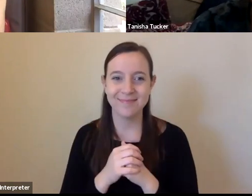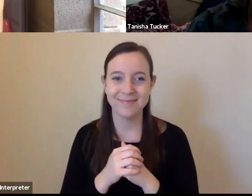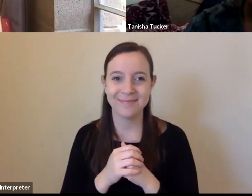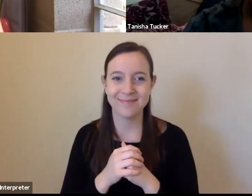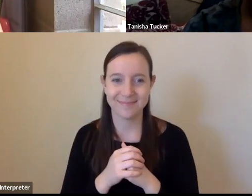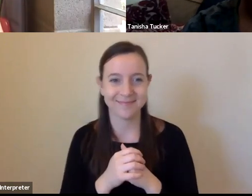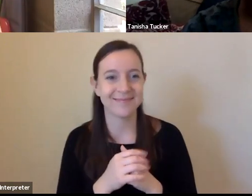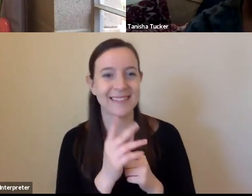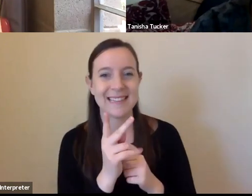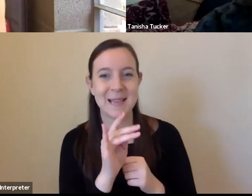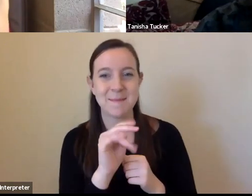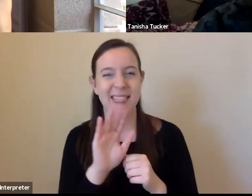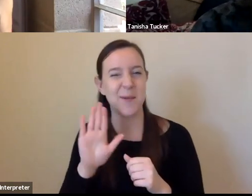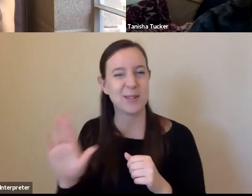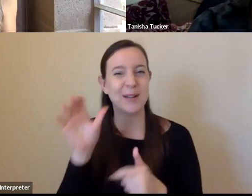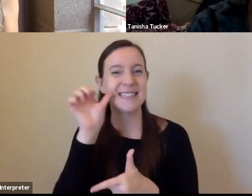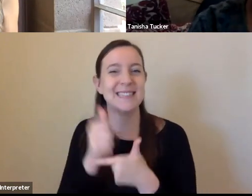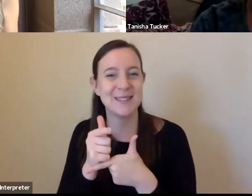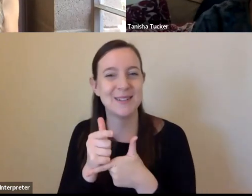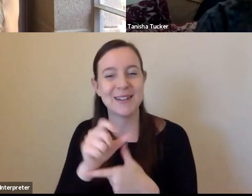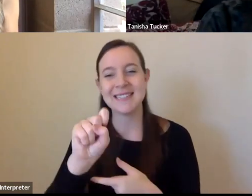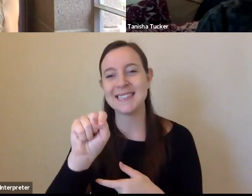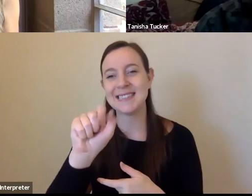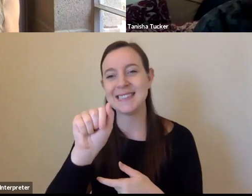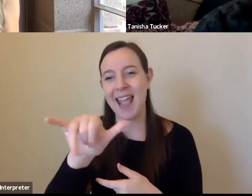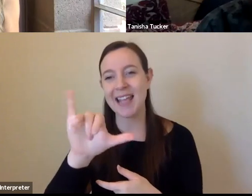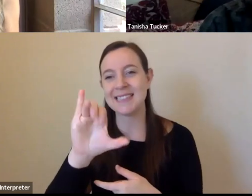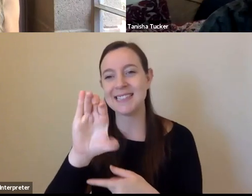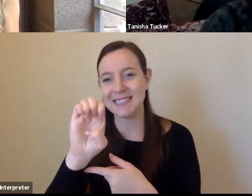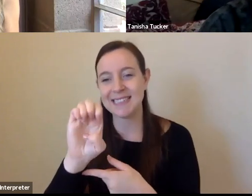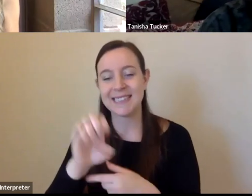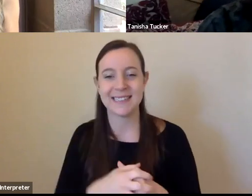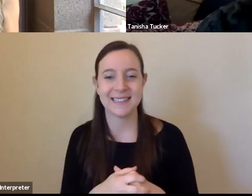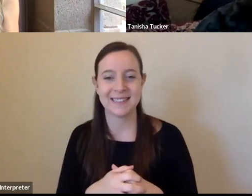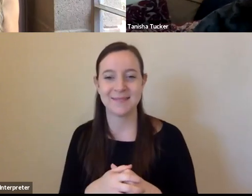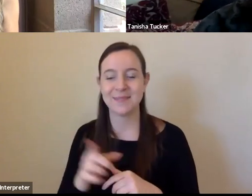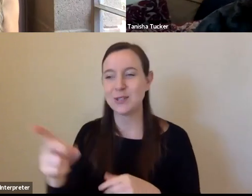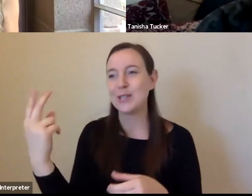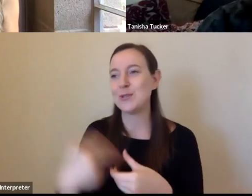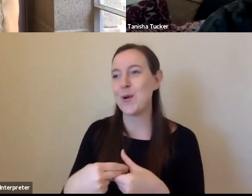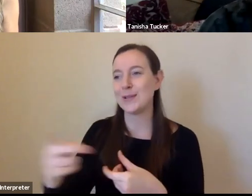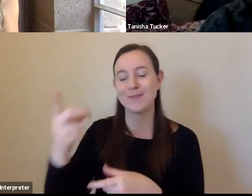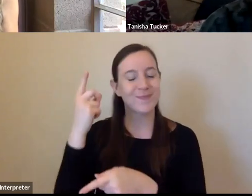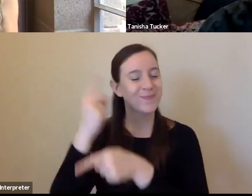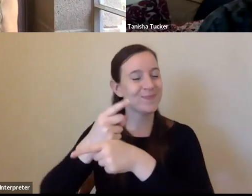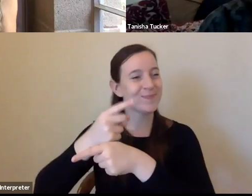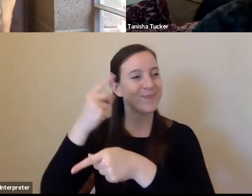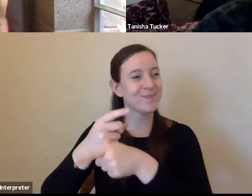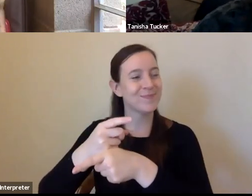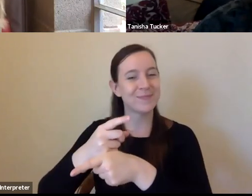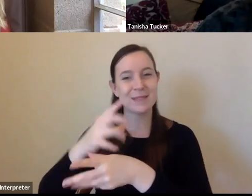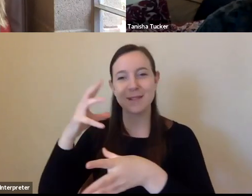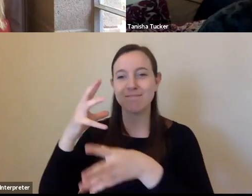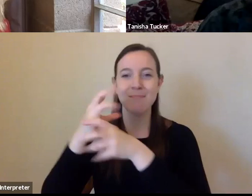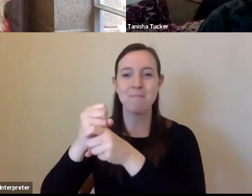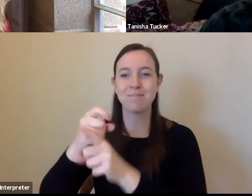Tanisha's sister, Stacy. So. Yeah. She joined, but that's exactly it. That's it in a nutshell. Yes, having